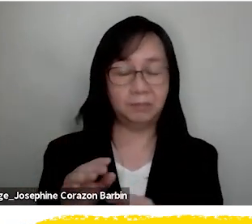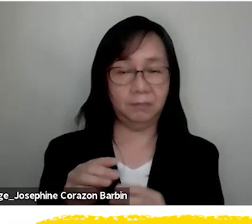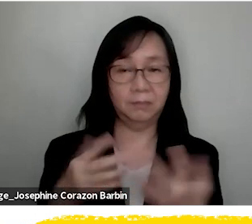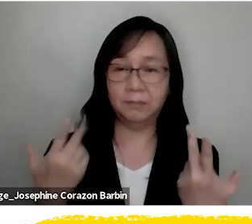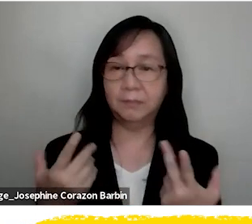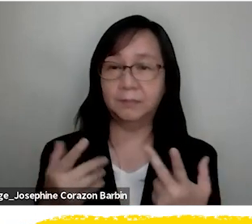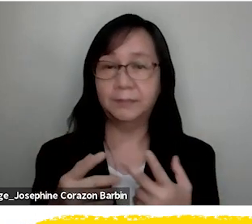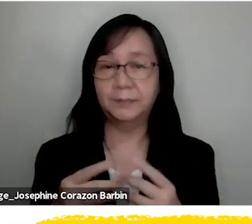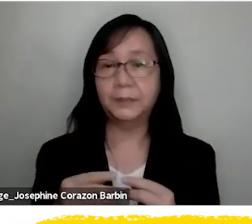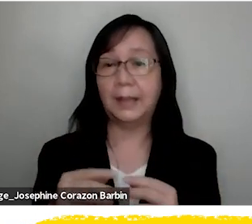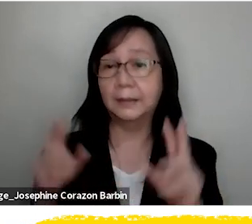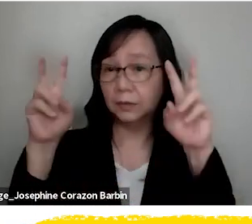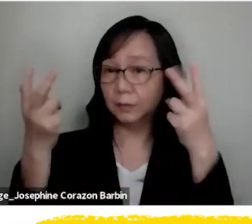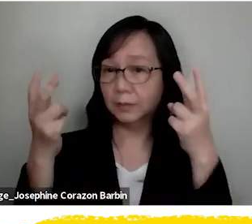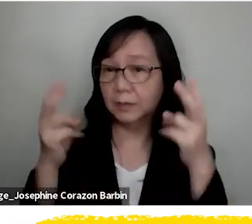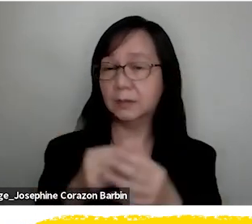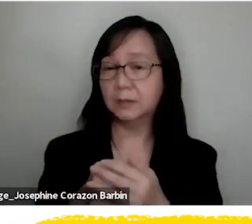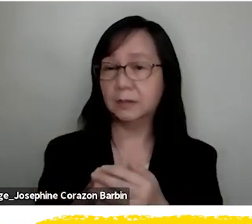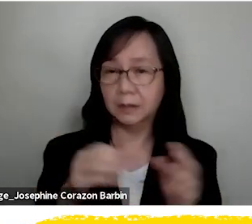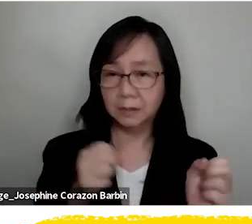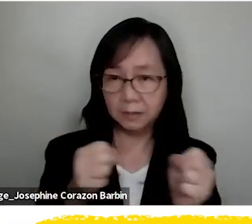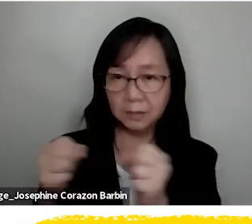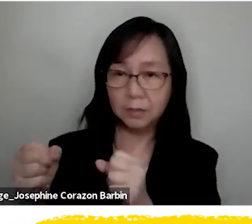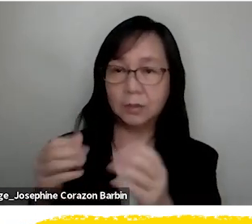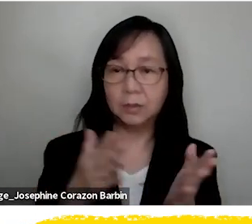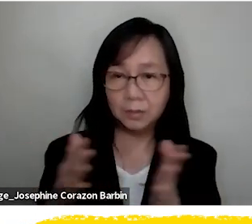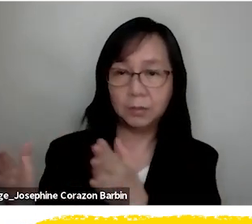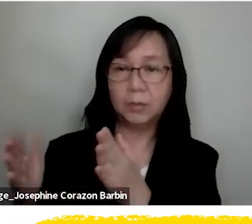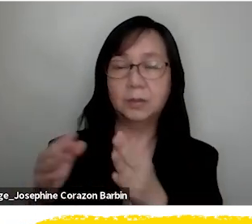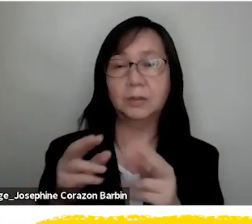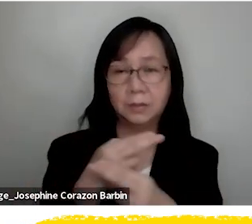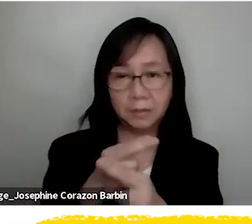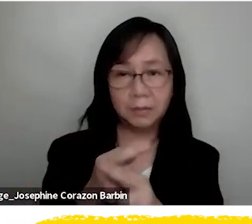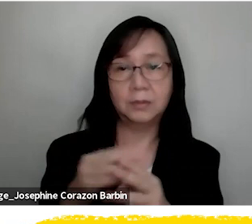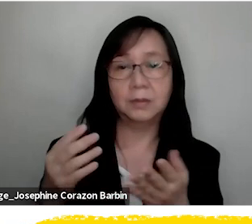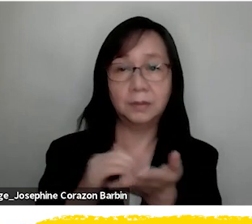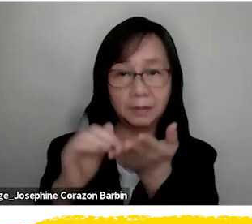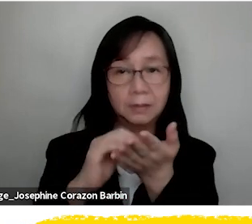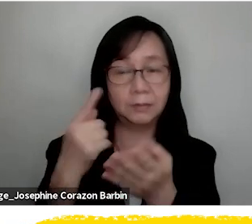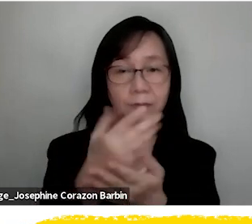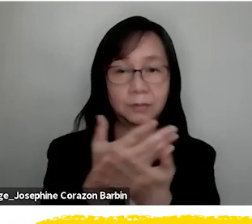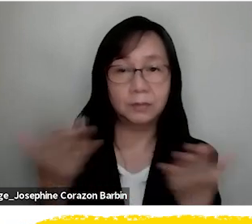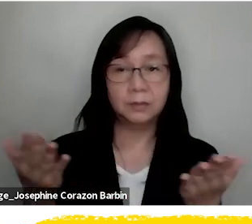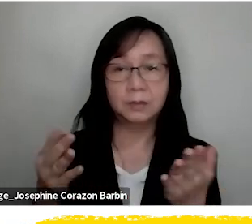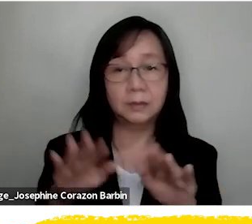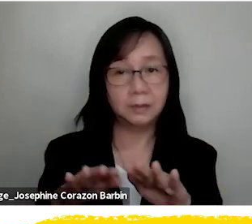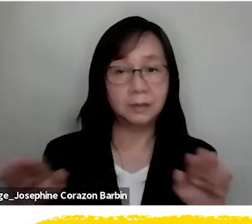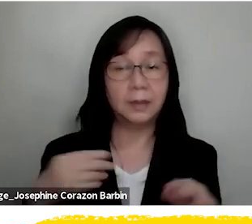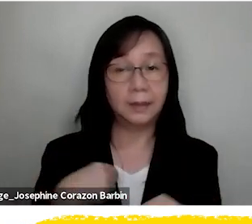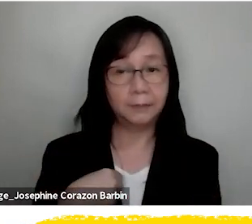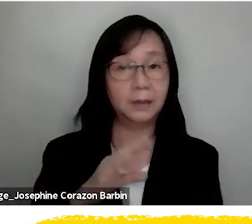not a terminology that was systematically or regularly applied to children. You may all